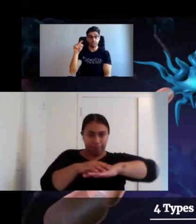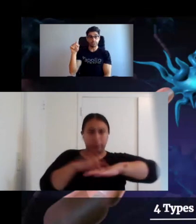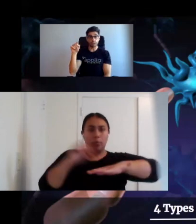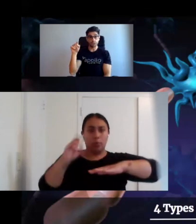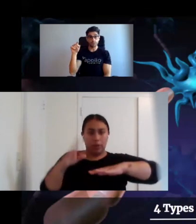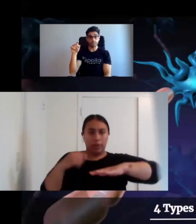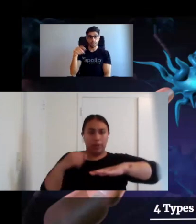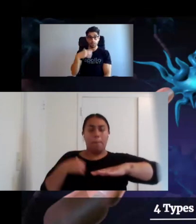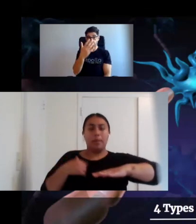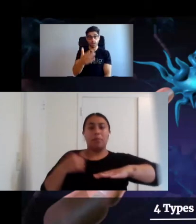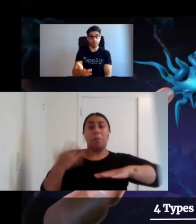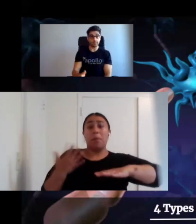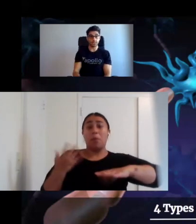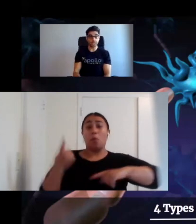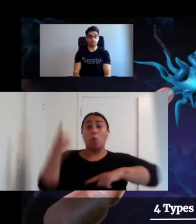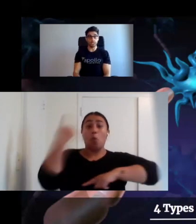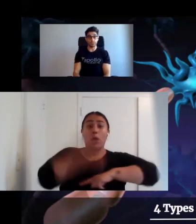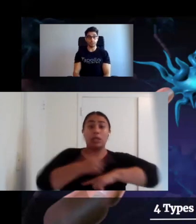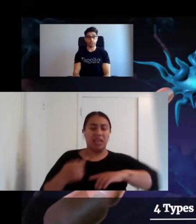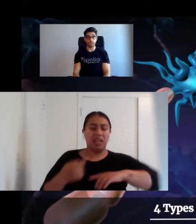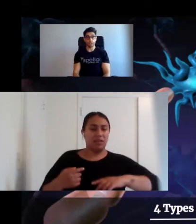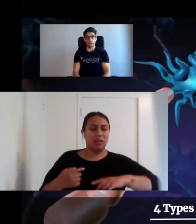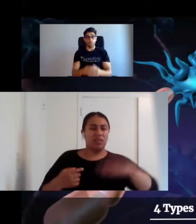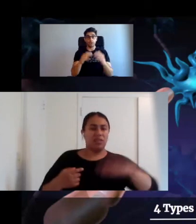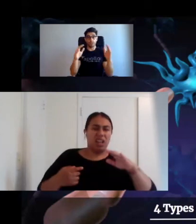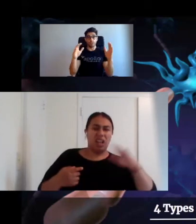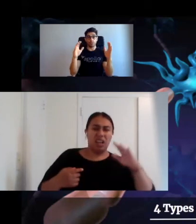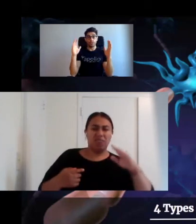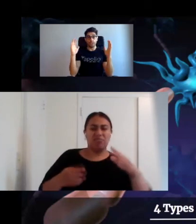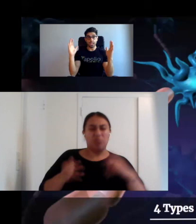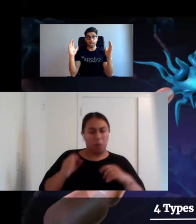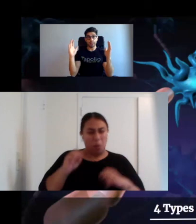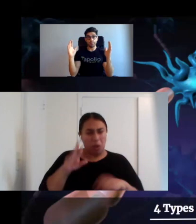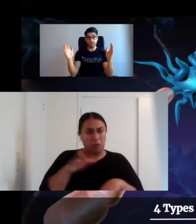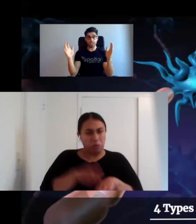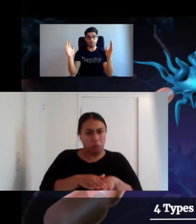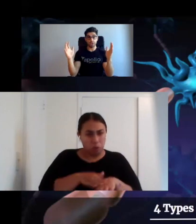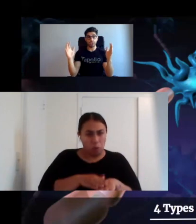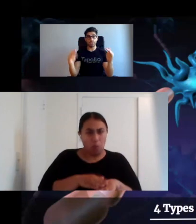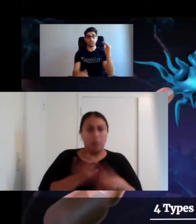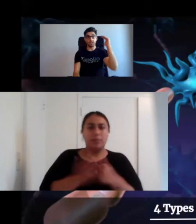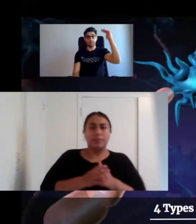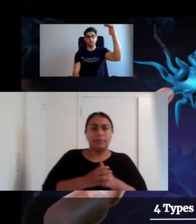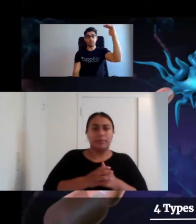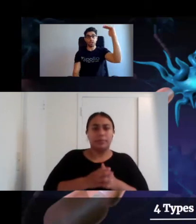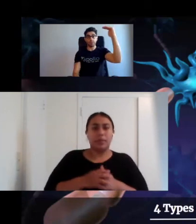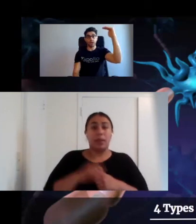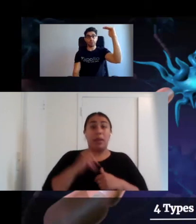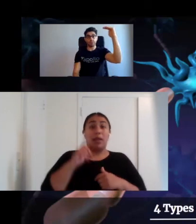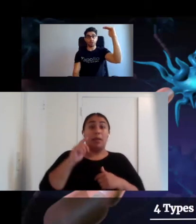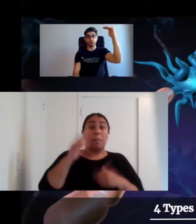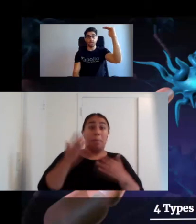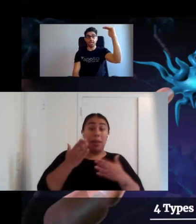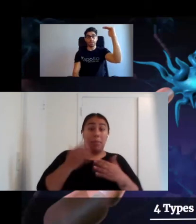of loss of function. What do I mean by the scale of loss of function, guys? With any kind of patient's functioning, we start at the very, very top. They're